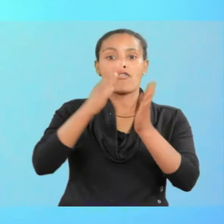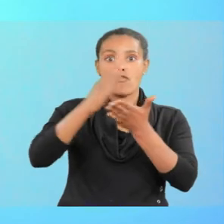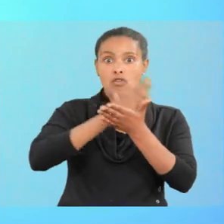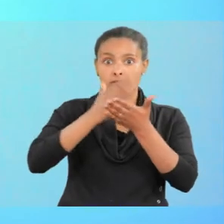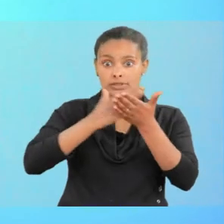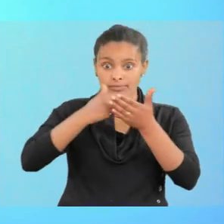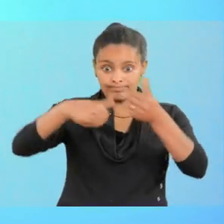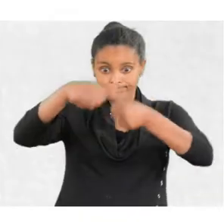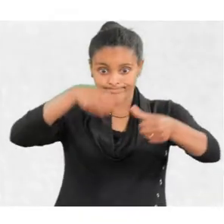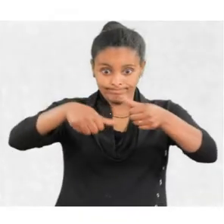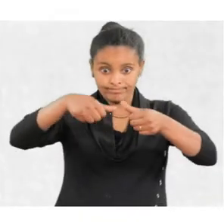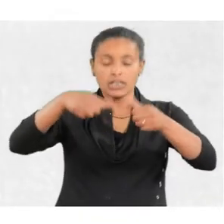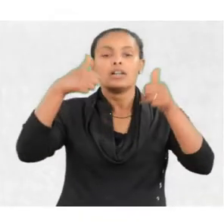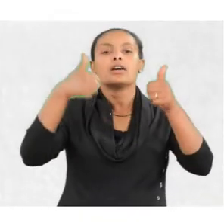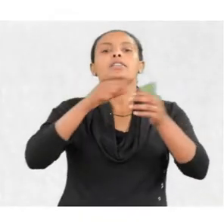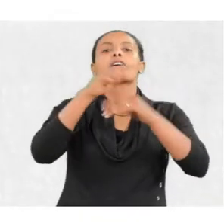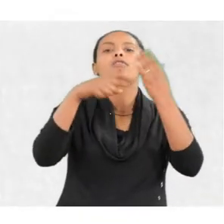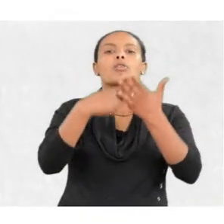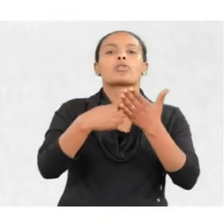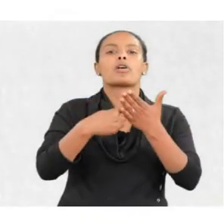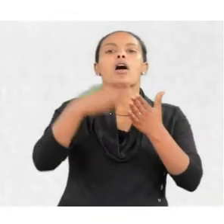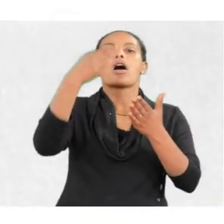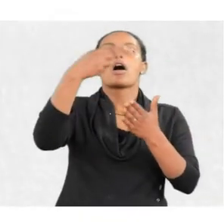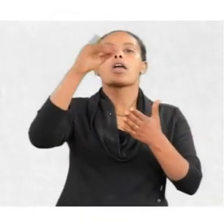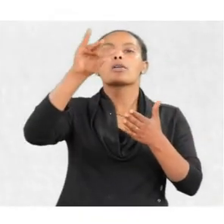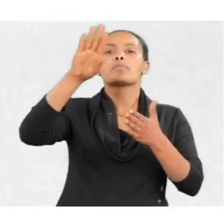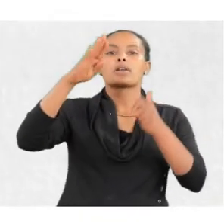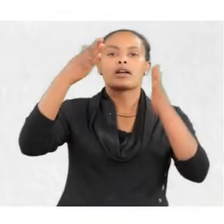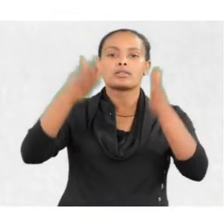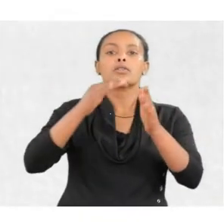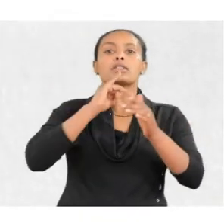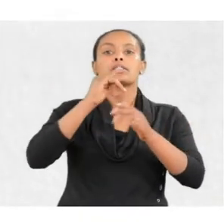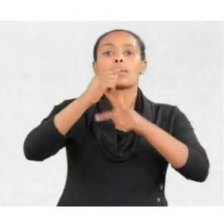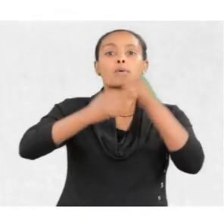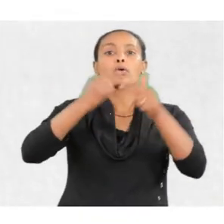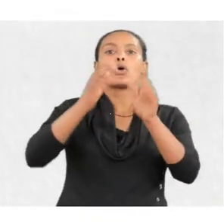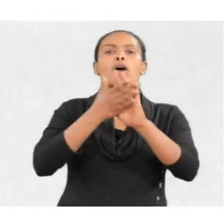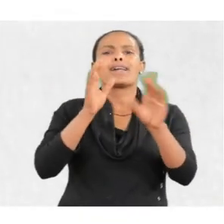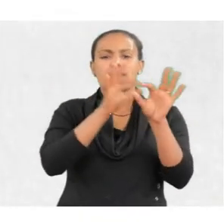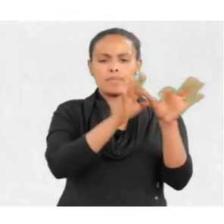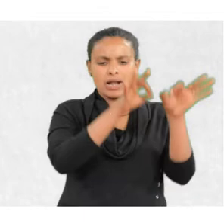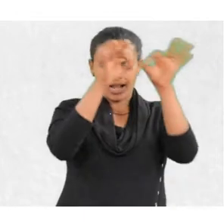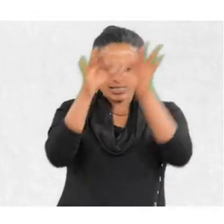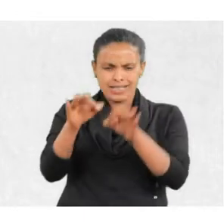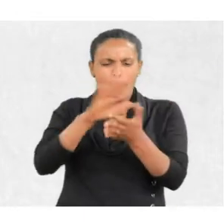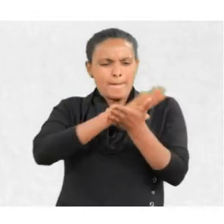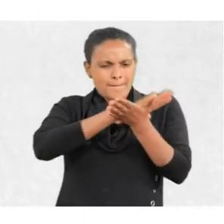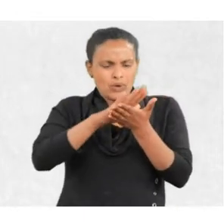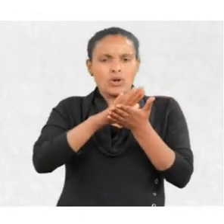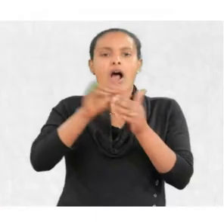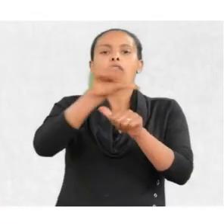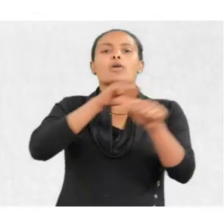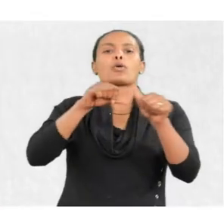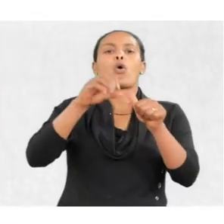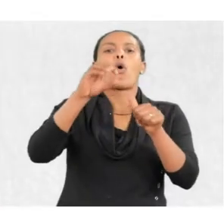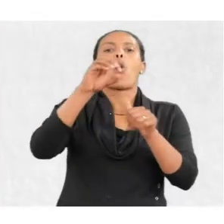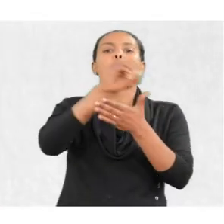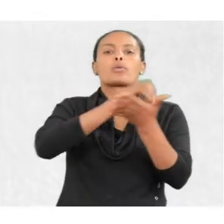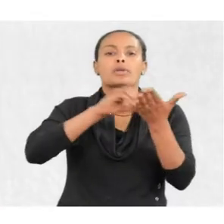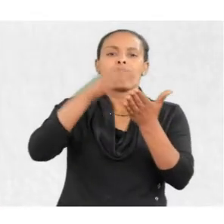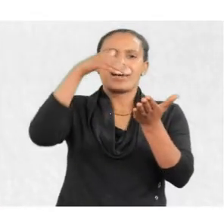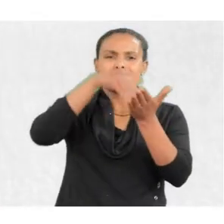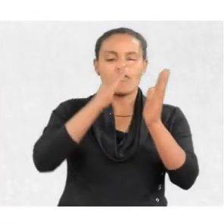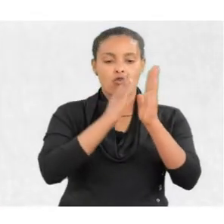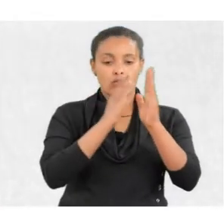involved. Therefore, hybridization is the process of replacing pure atomic orbitals,